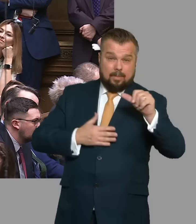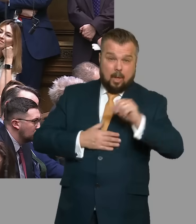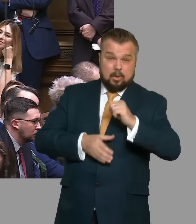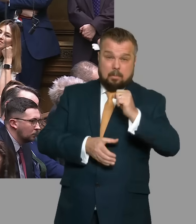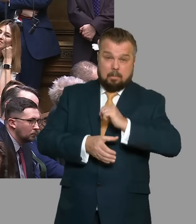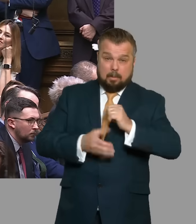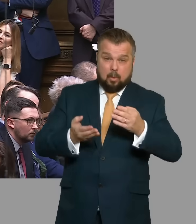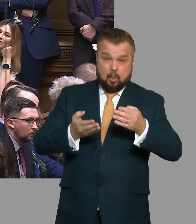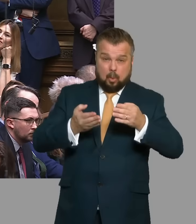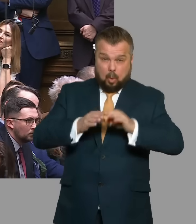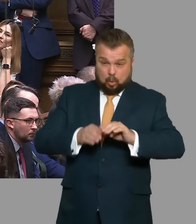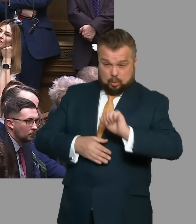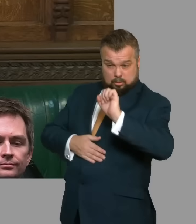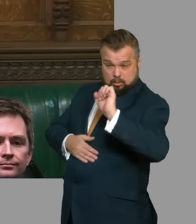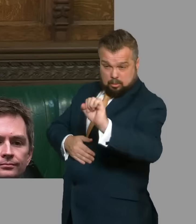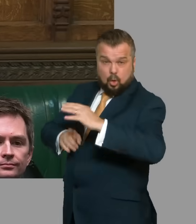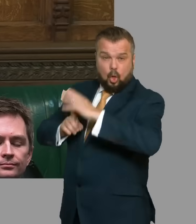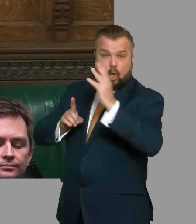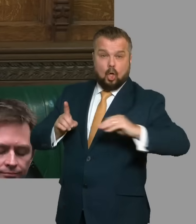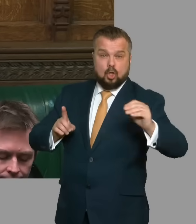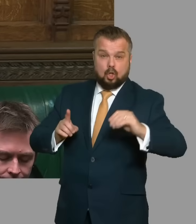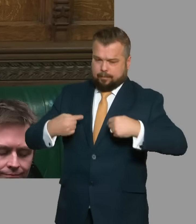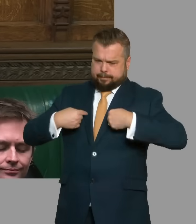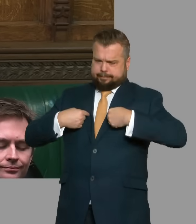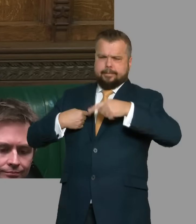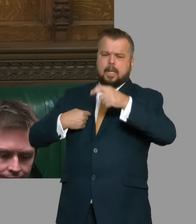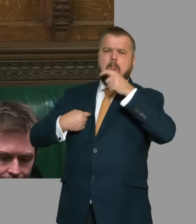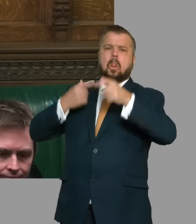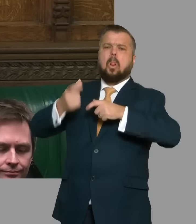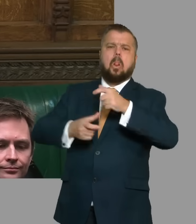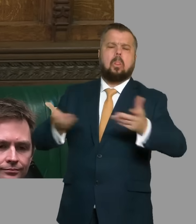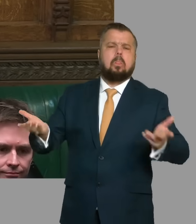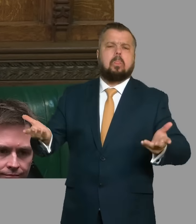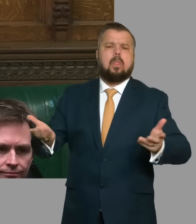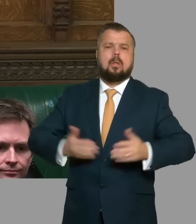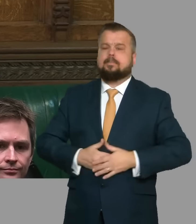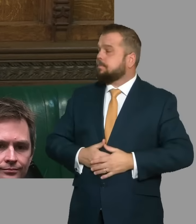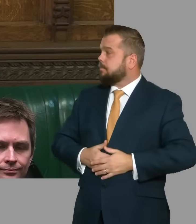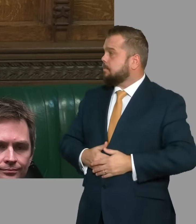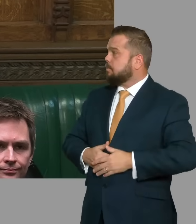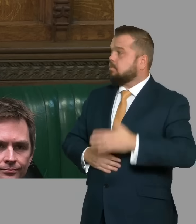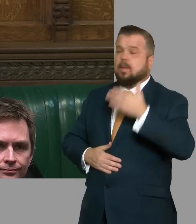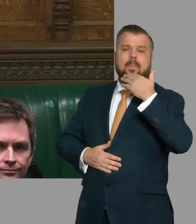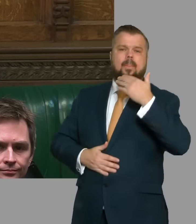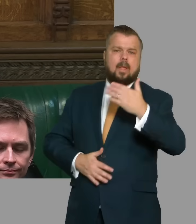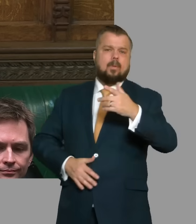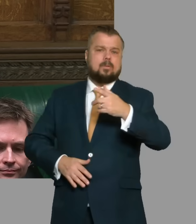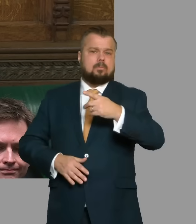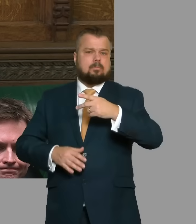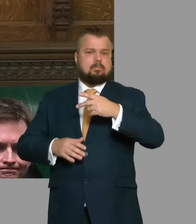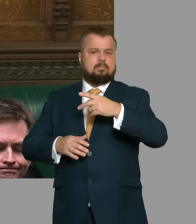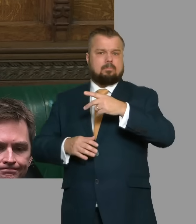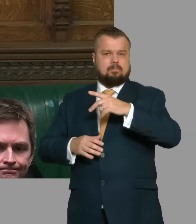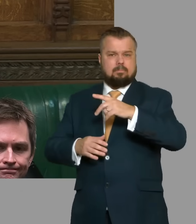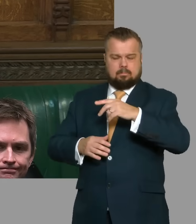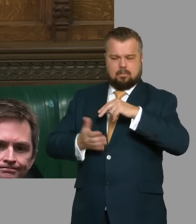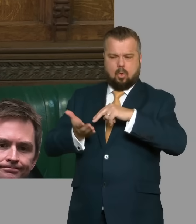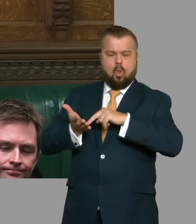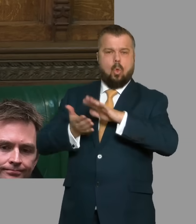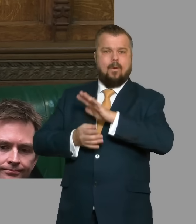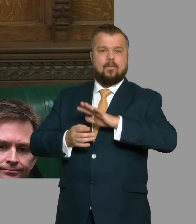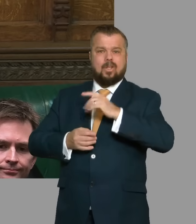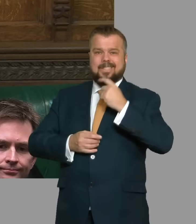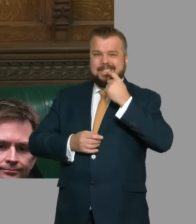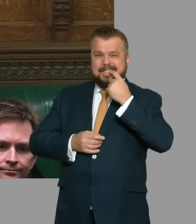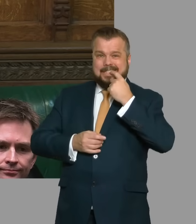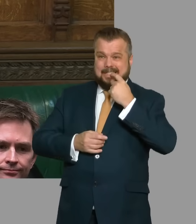including 21,000 extra urgent emergency appointments. But we are the only region without a dental school. The University of East Anglia is ready to